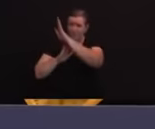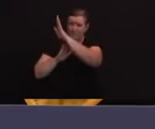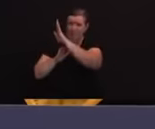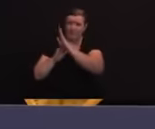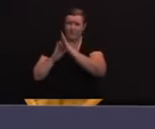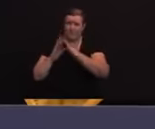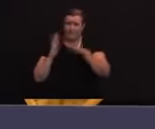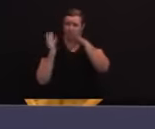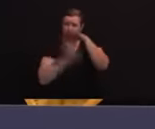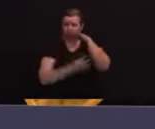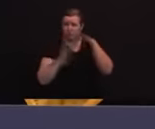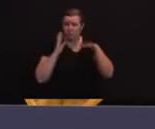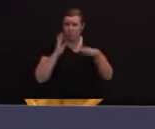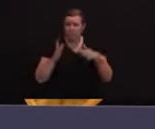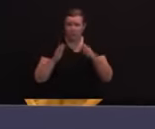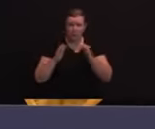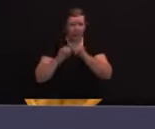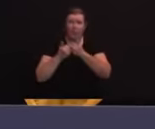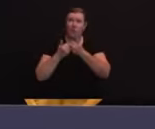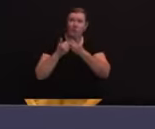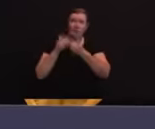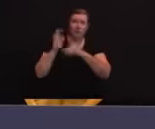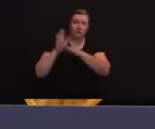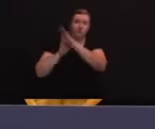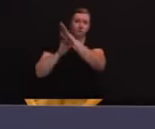how high, and that's based on our behavior, everybody.